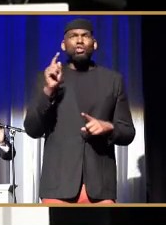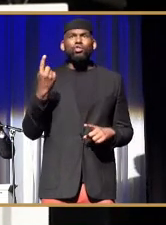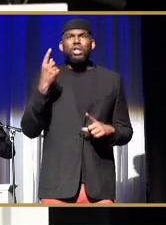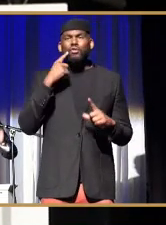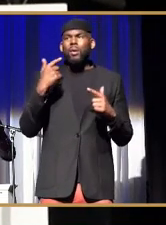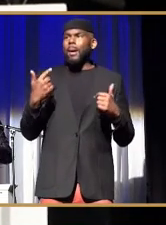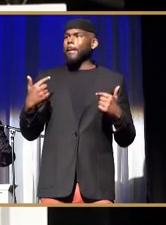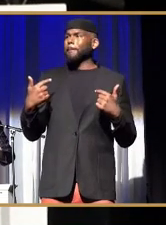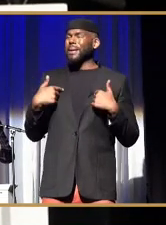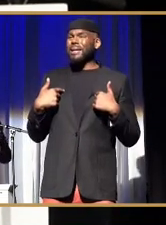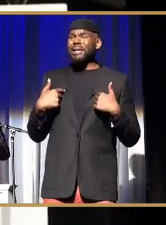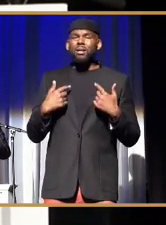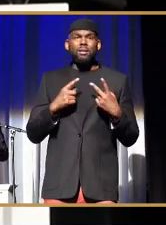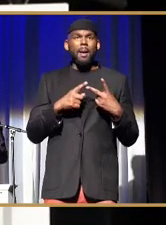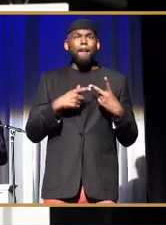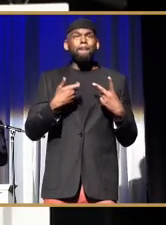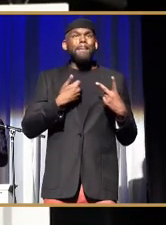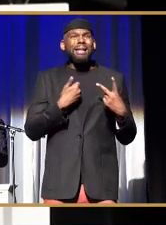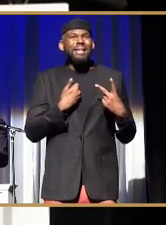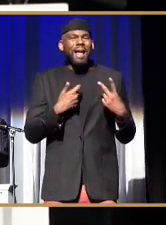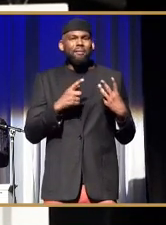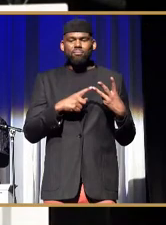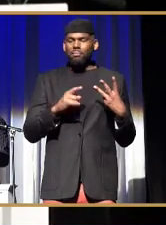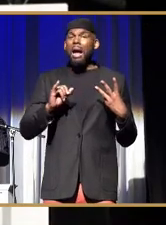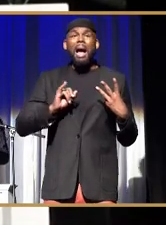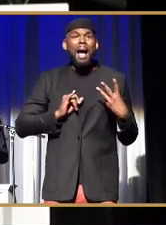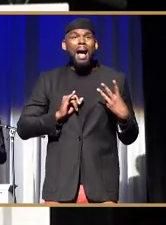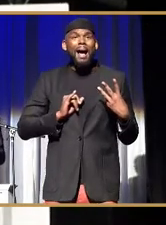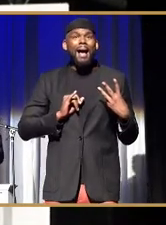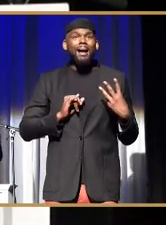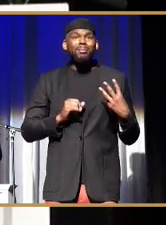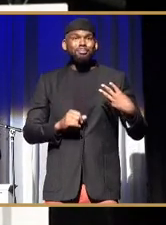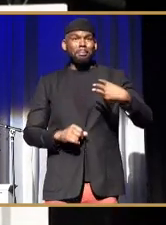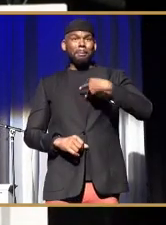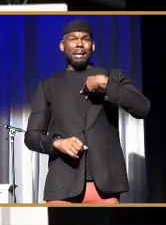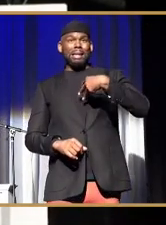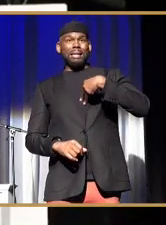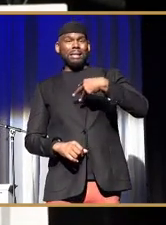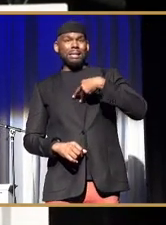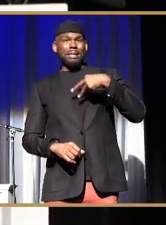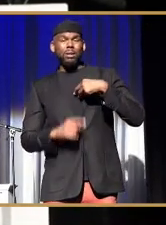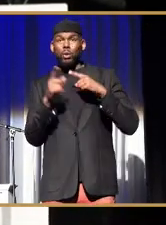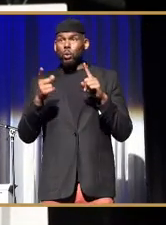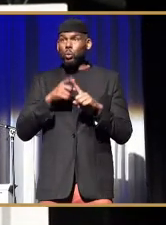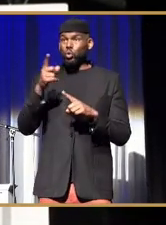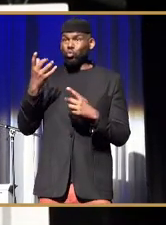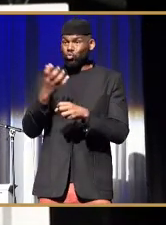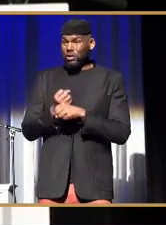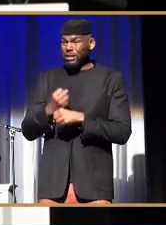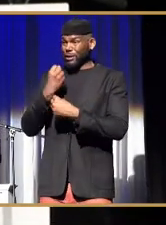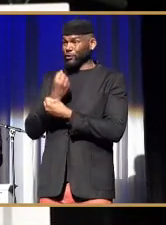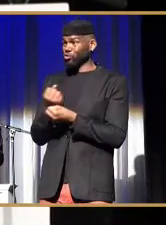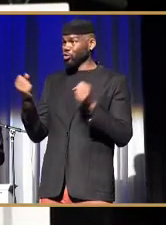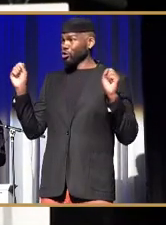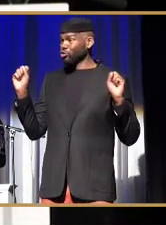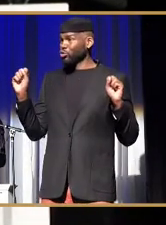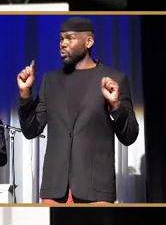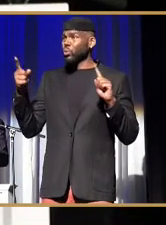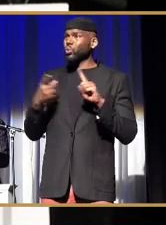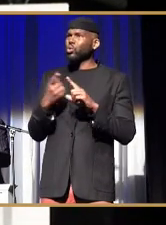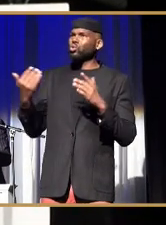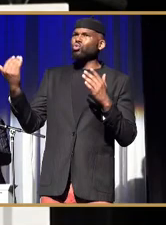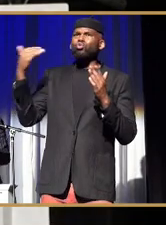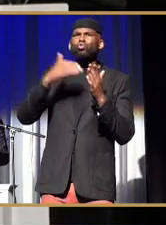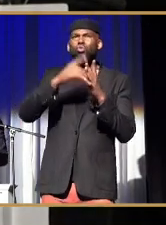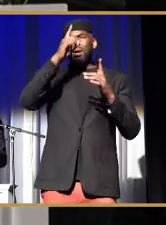me, myself, and I. And when you receive restoration, when we reimagine the